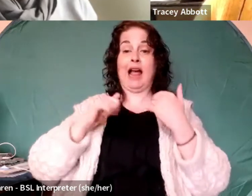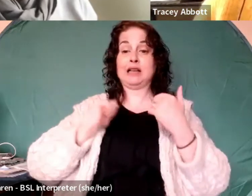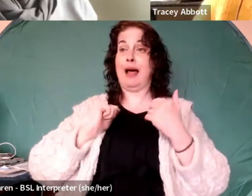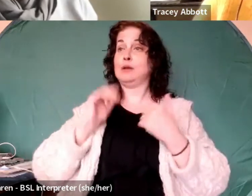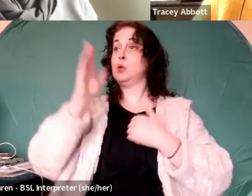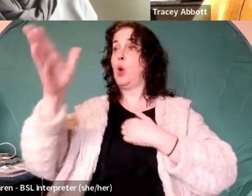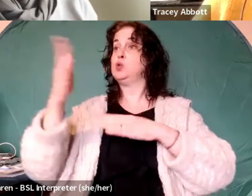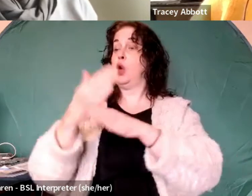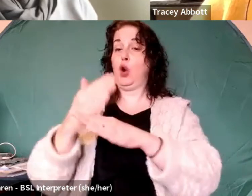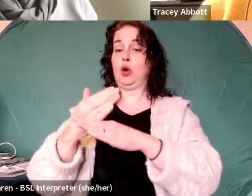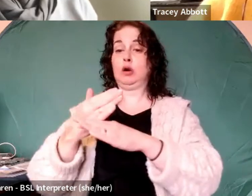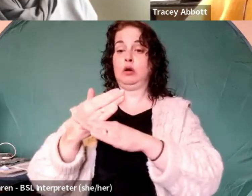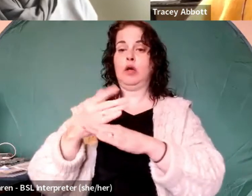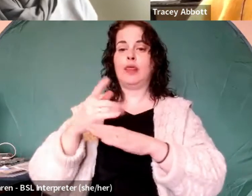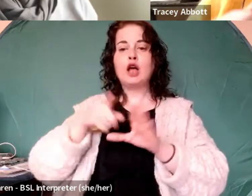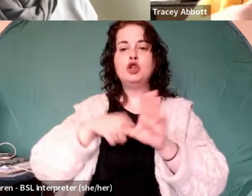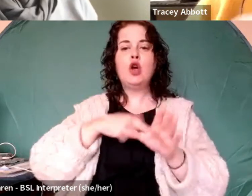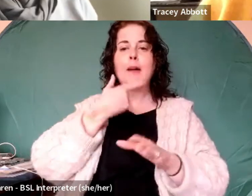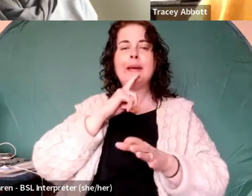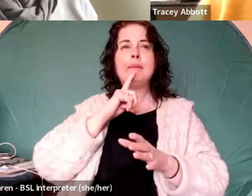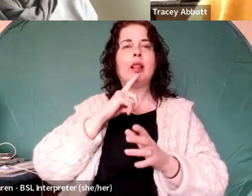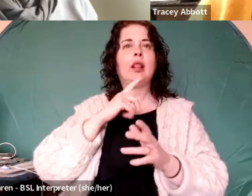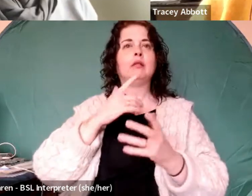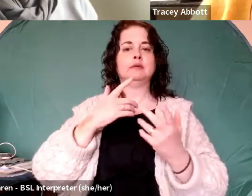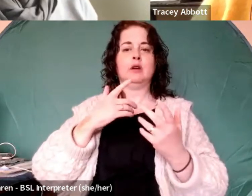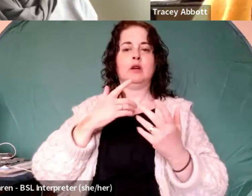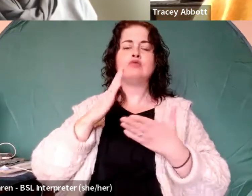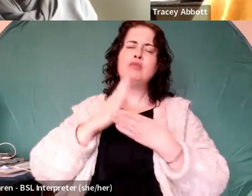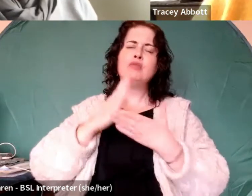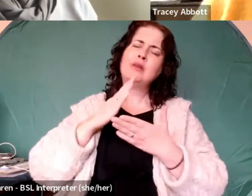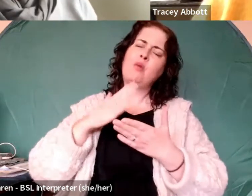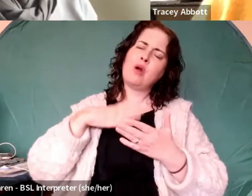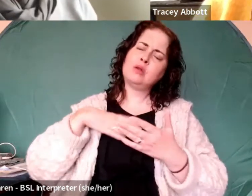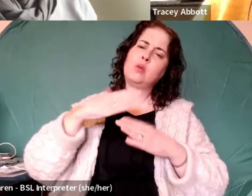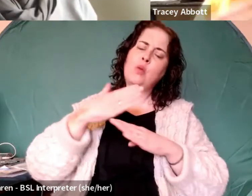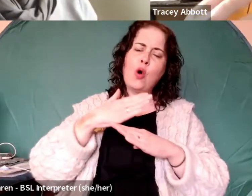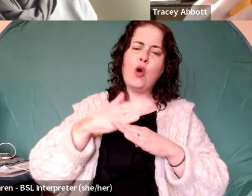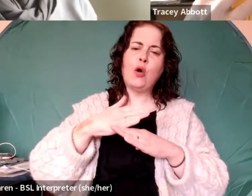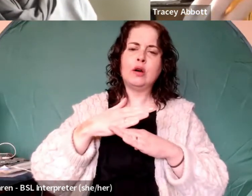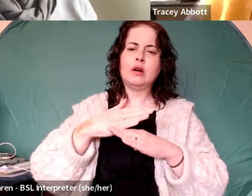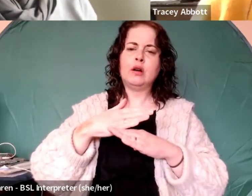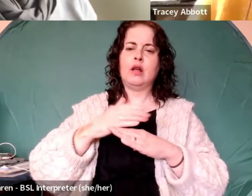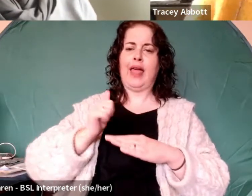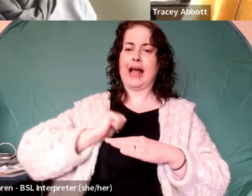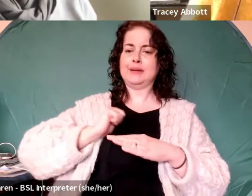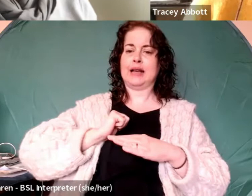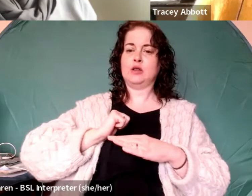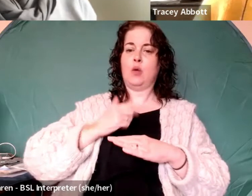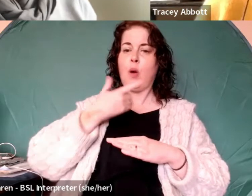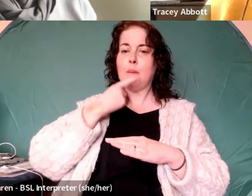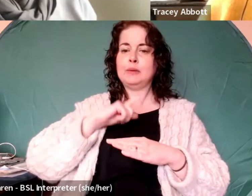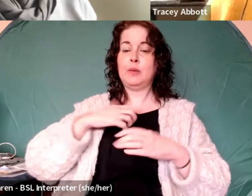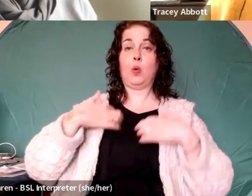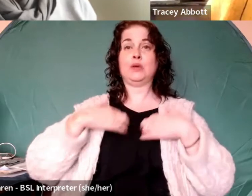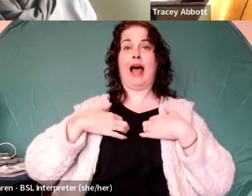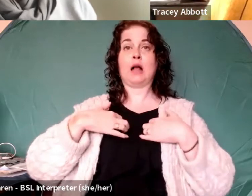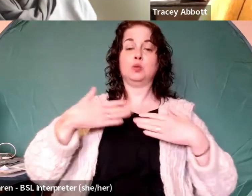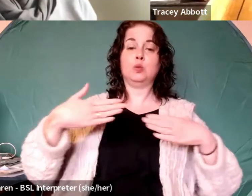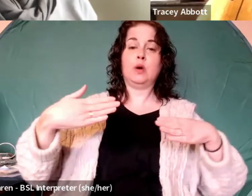work. And these are young people that they really want to work, and the expectations of them, they want people to be excited to employ them. And they were